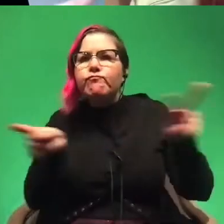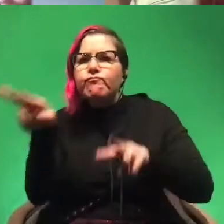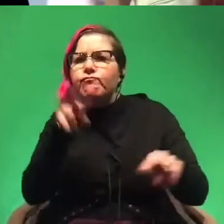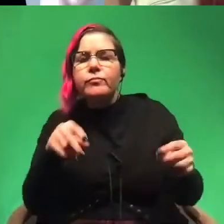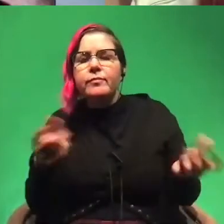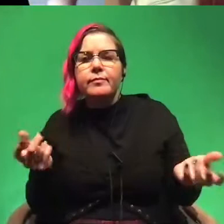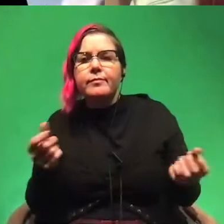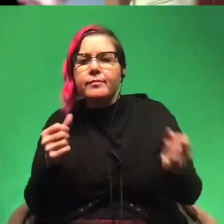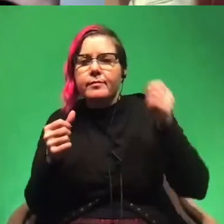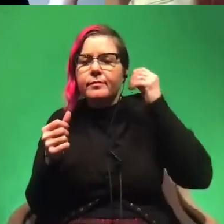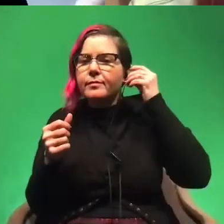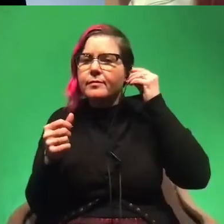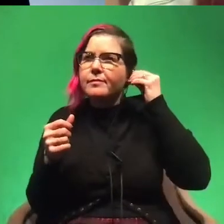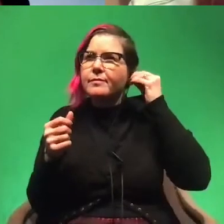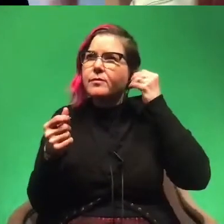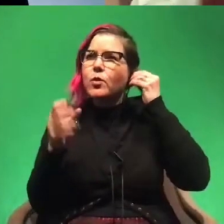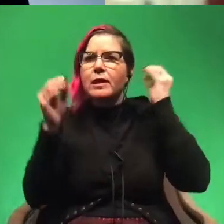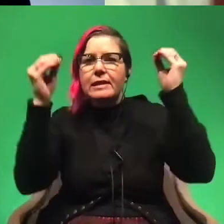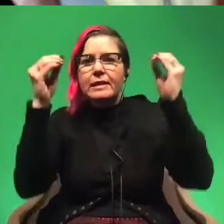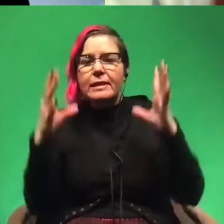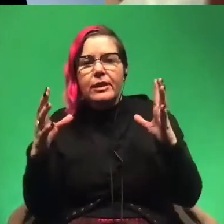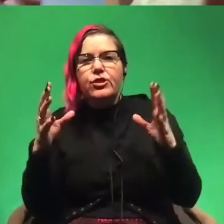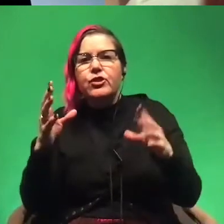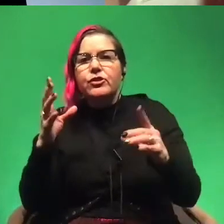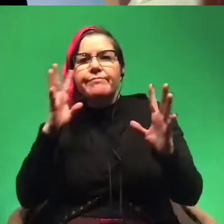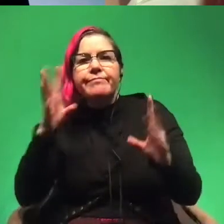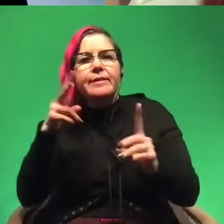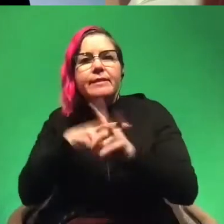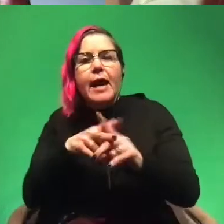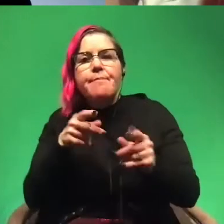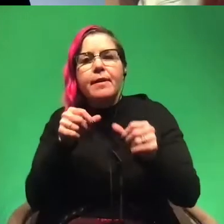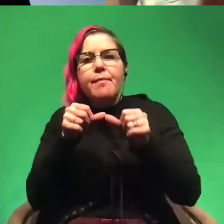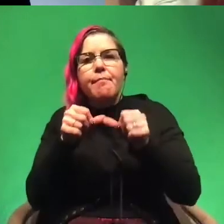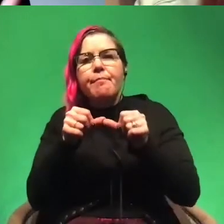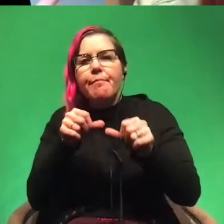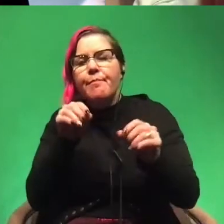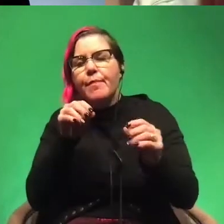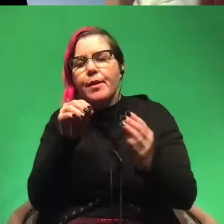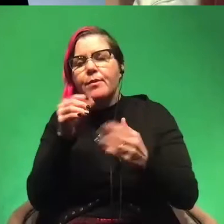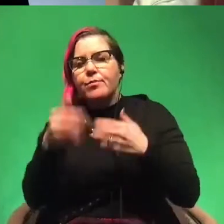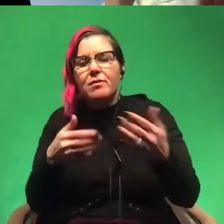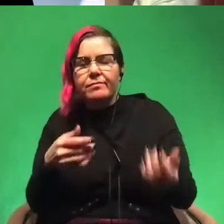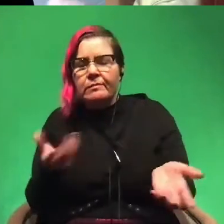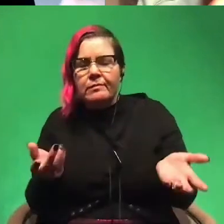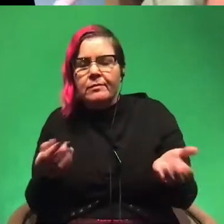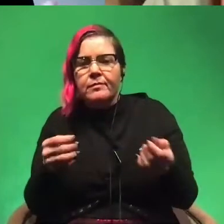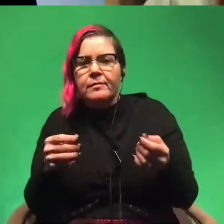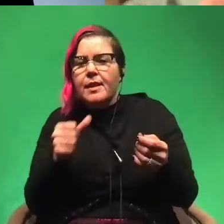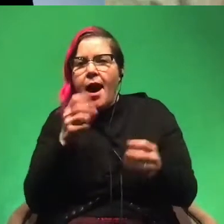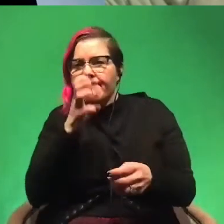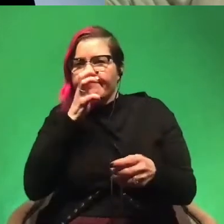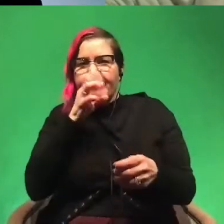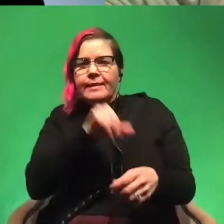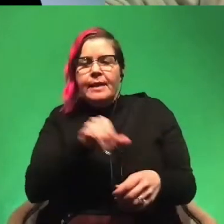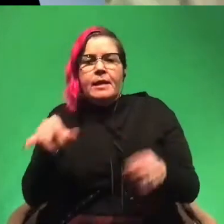something like that, or I don't know, like teachers grading your assignment and monitoring your progress. So it's not quite as rigid as that. And so